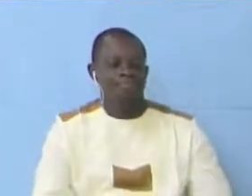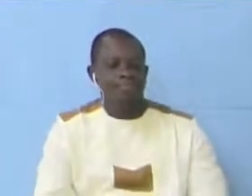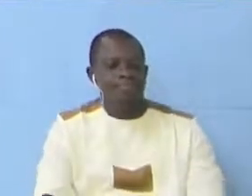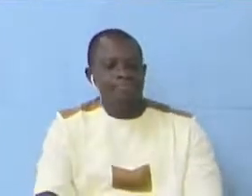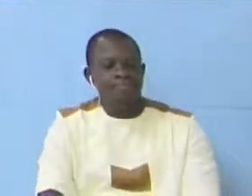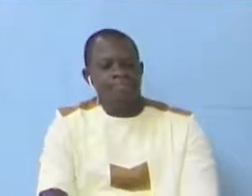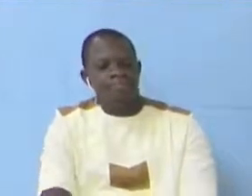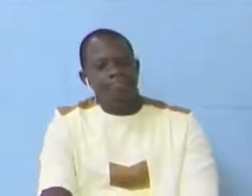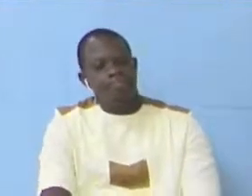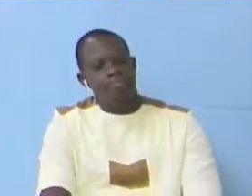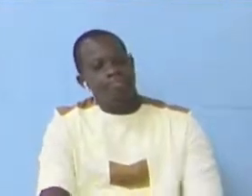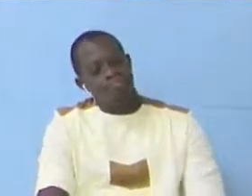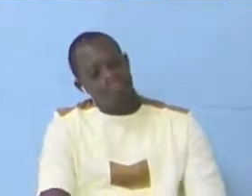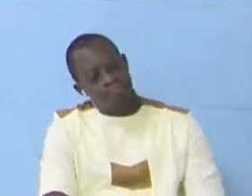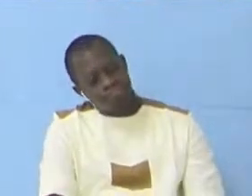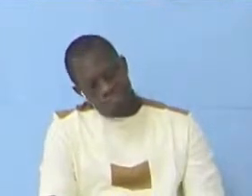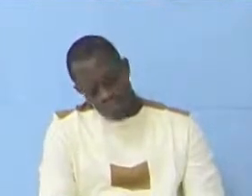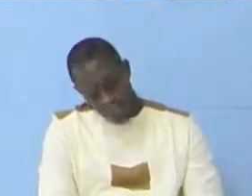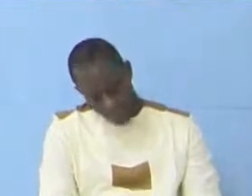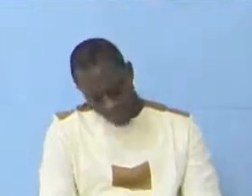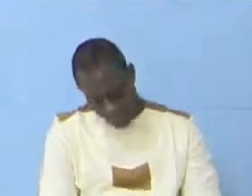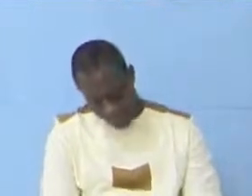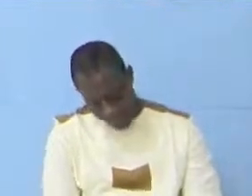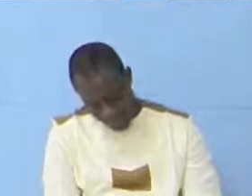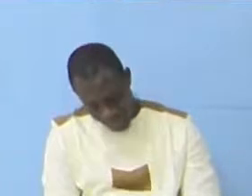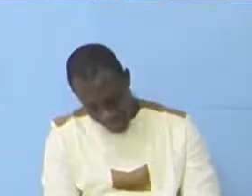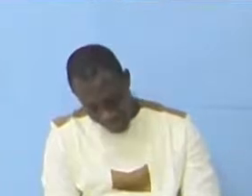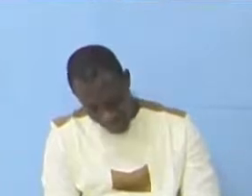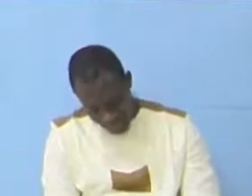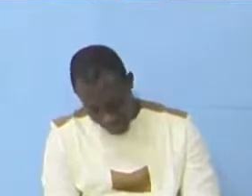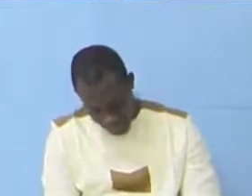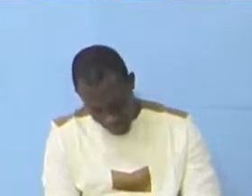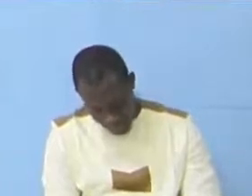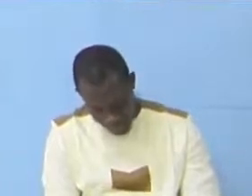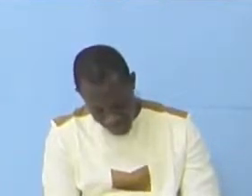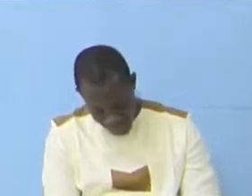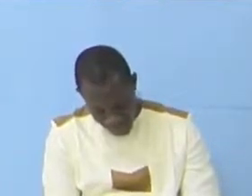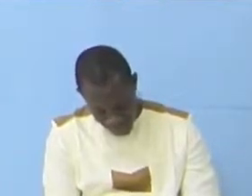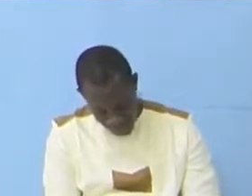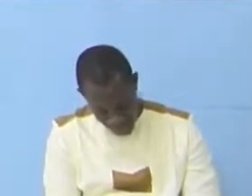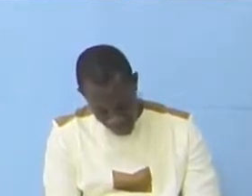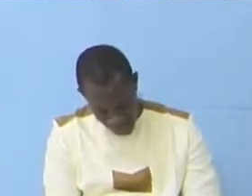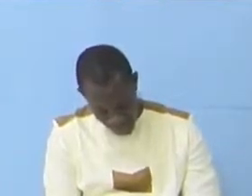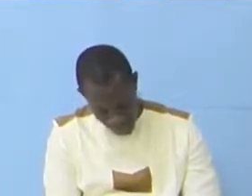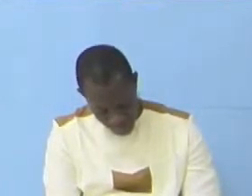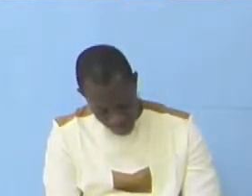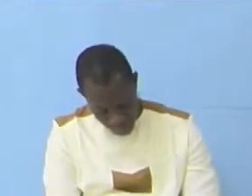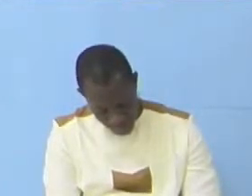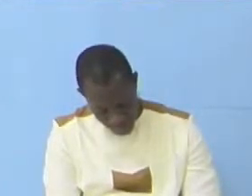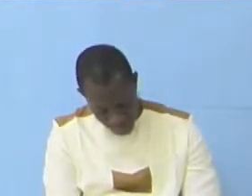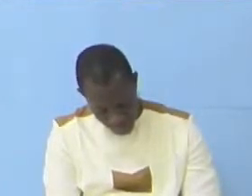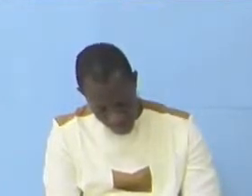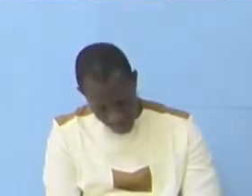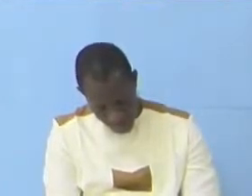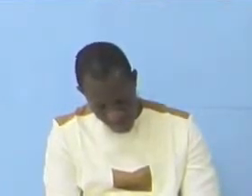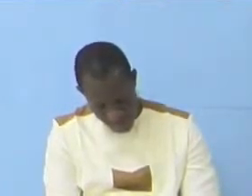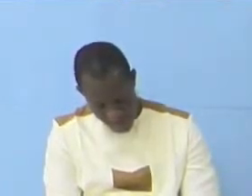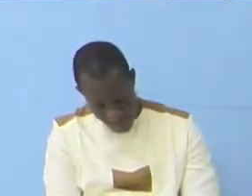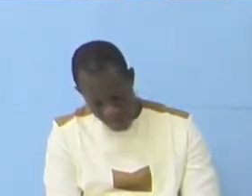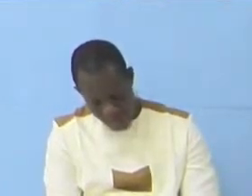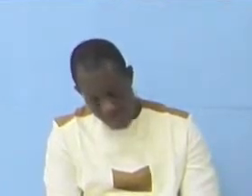jërëjëf Imam, jërëjëf Bishop ci ñaan yi nga xam ne ñaanal ngeen ko juróom fukki nit ak benn yi nga xam ne ñu ngi leen royee fii ci